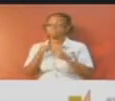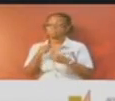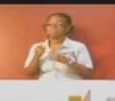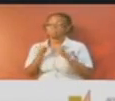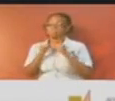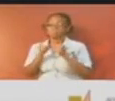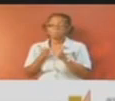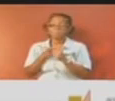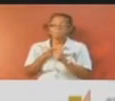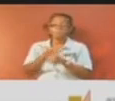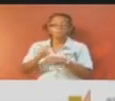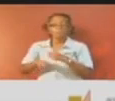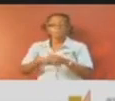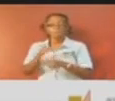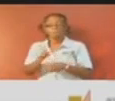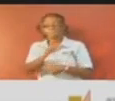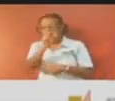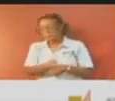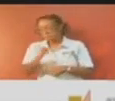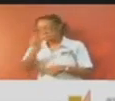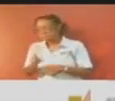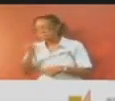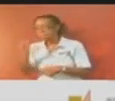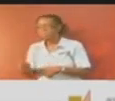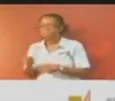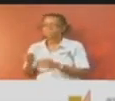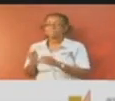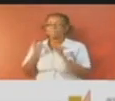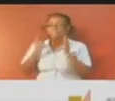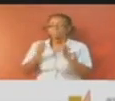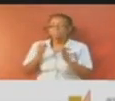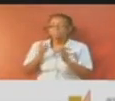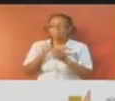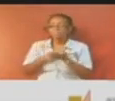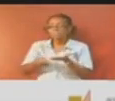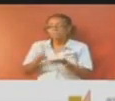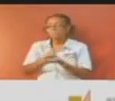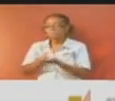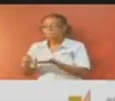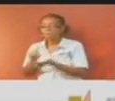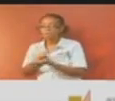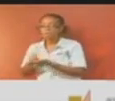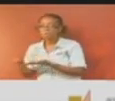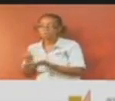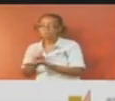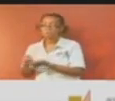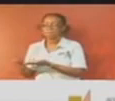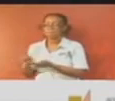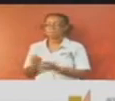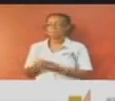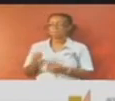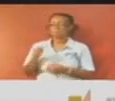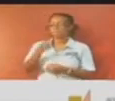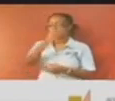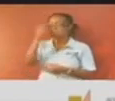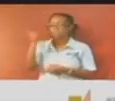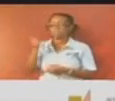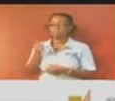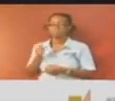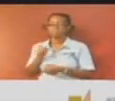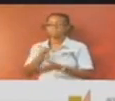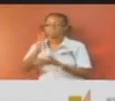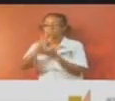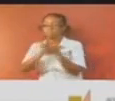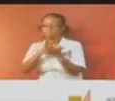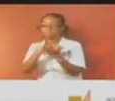focusing on the week by week. This graph is a bar chart that shows week by week how many cases we would have